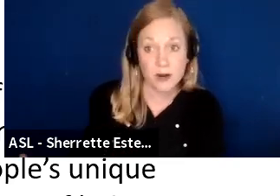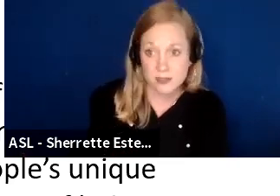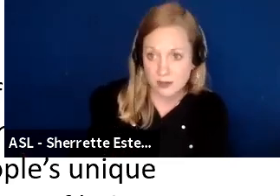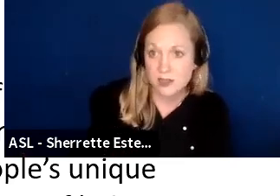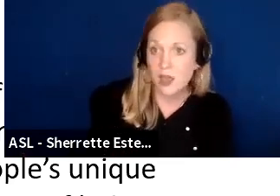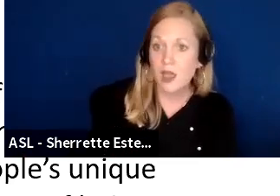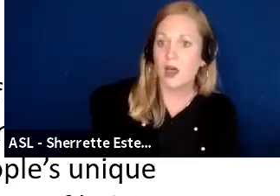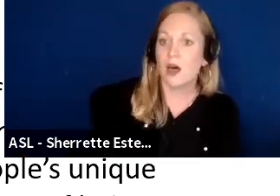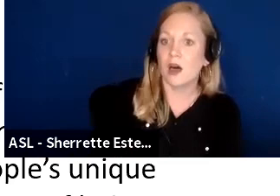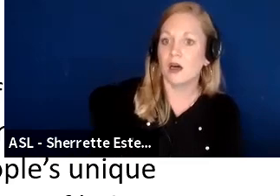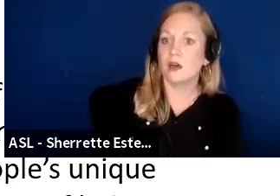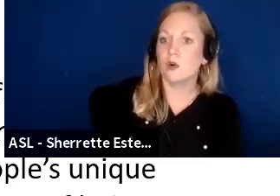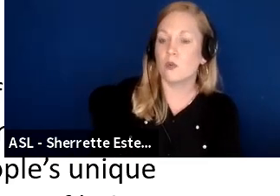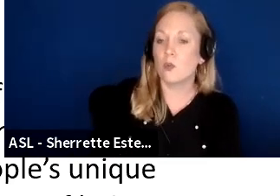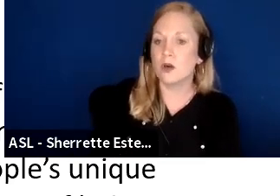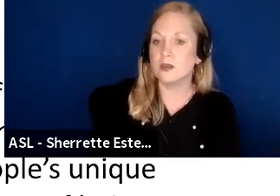deaf president